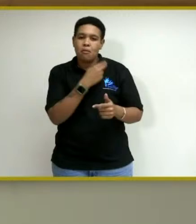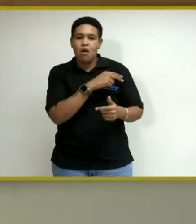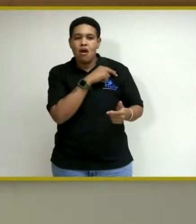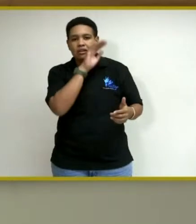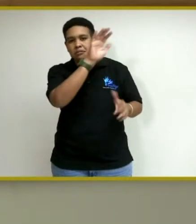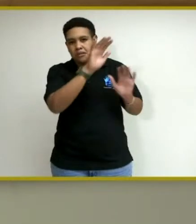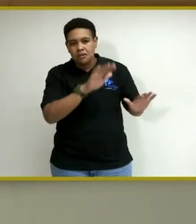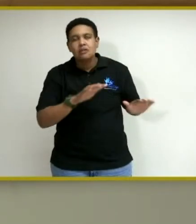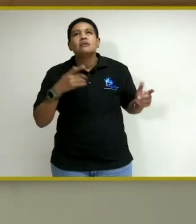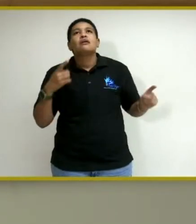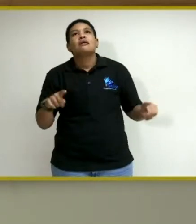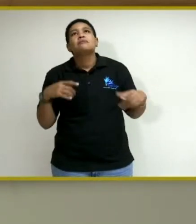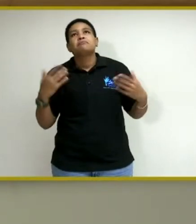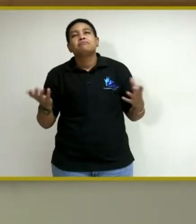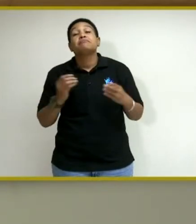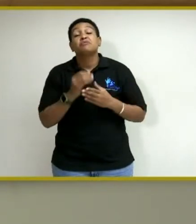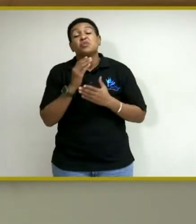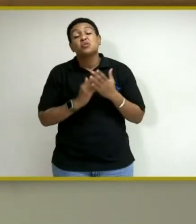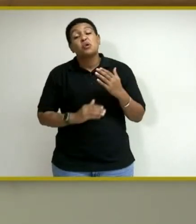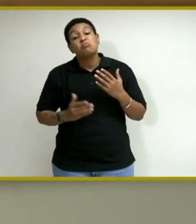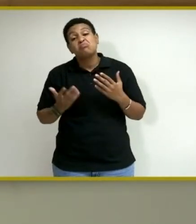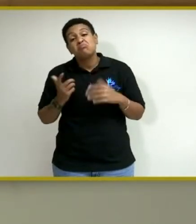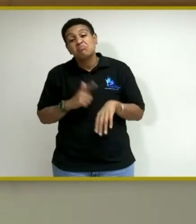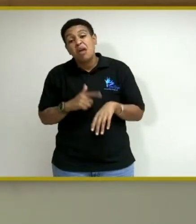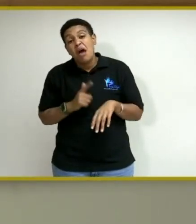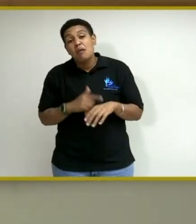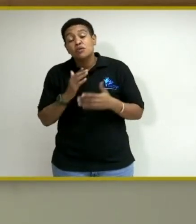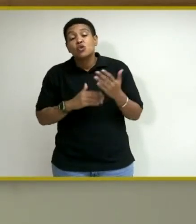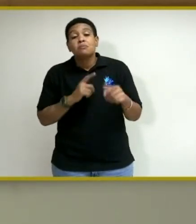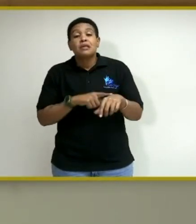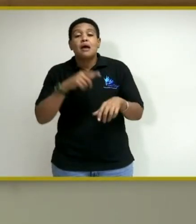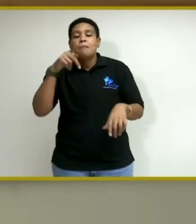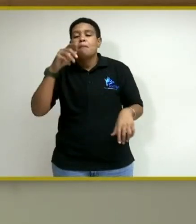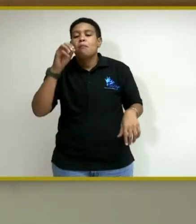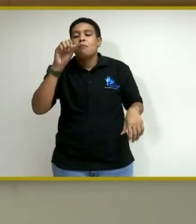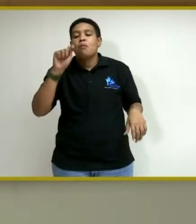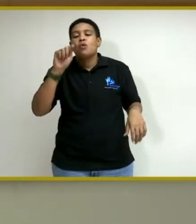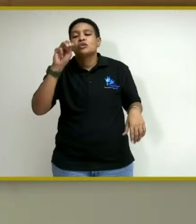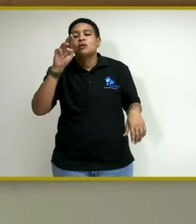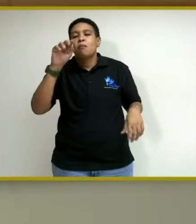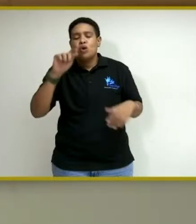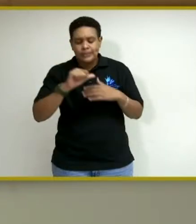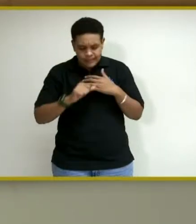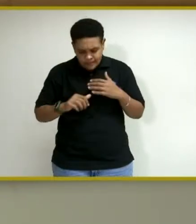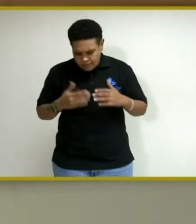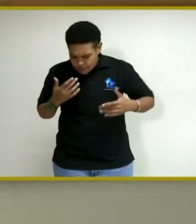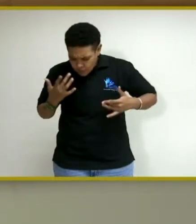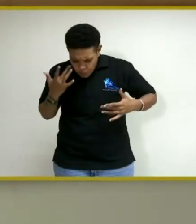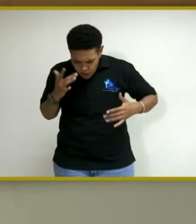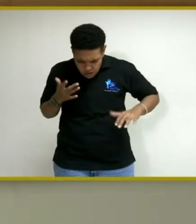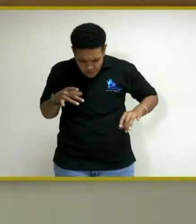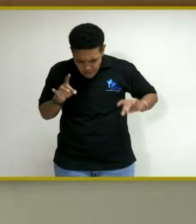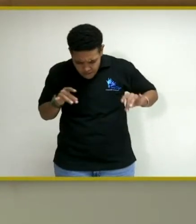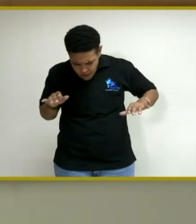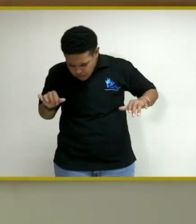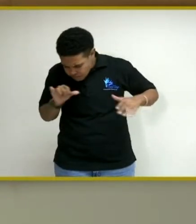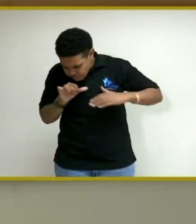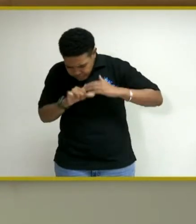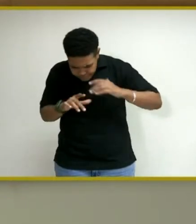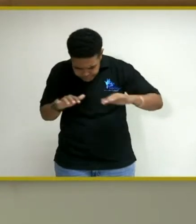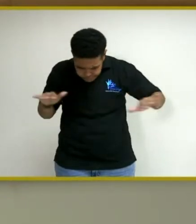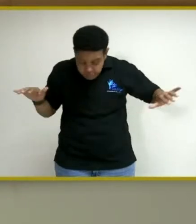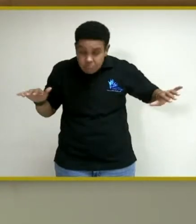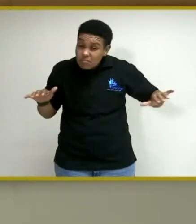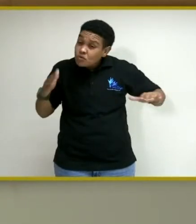hospitals. In some cases, postmortems, different things will contribute to the